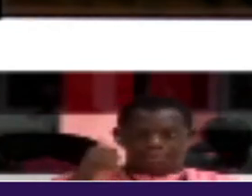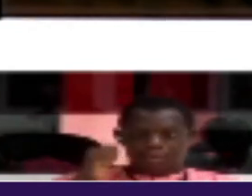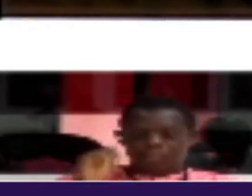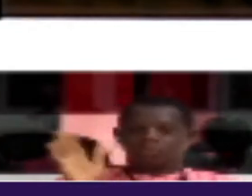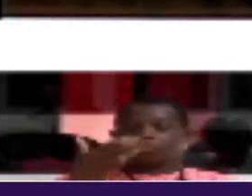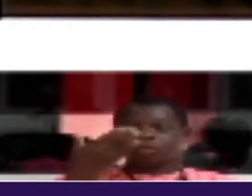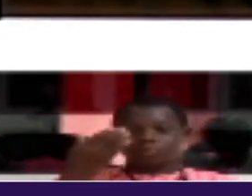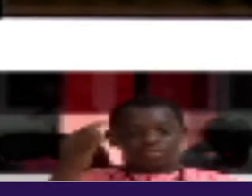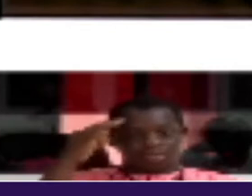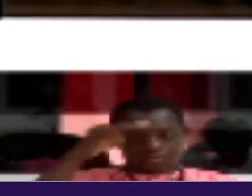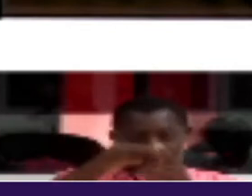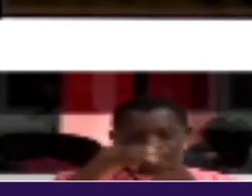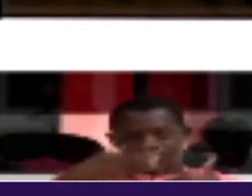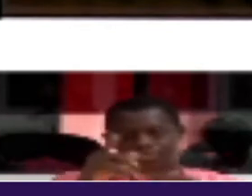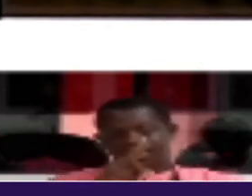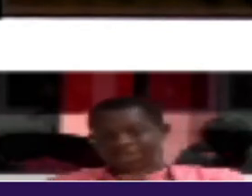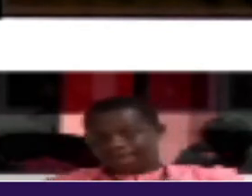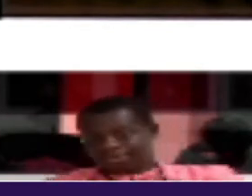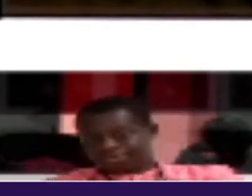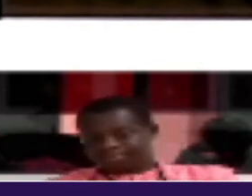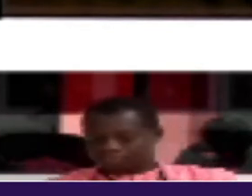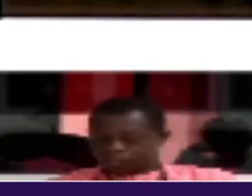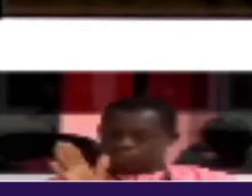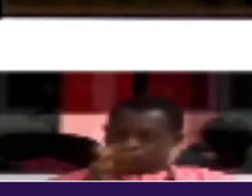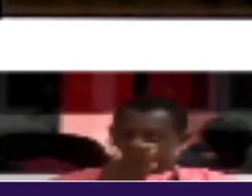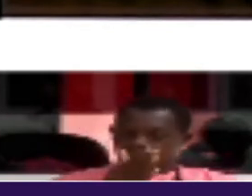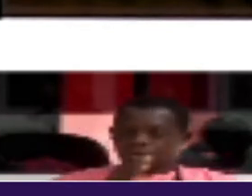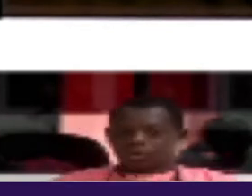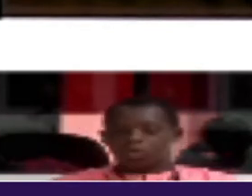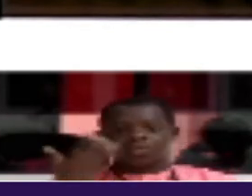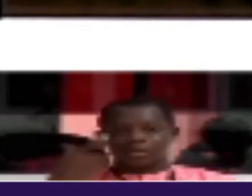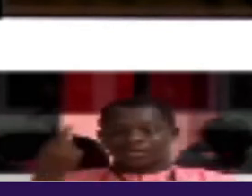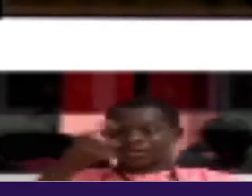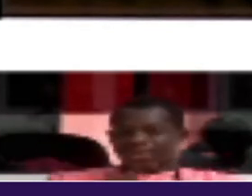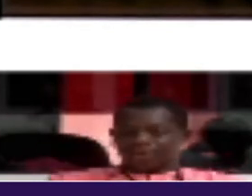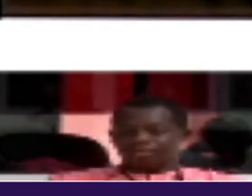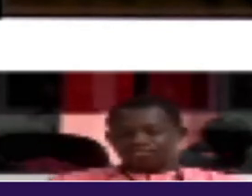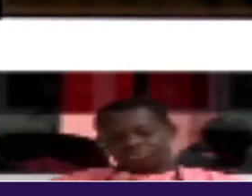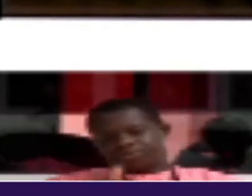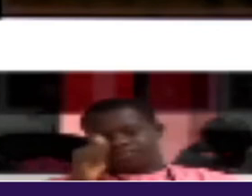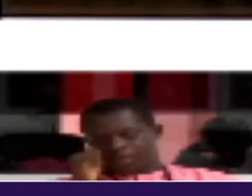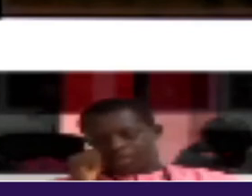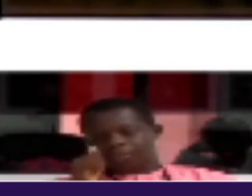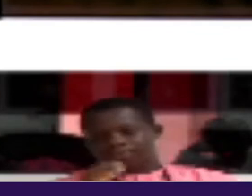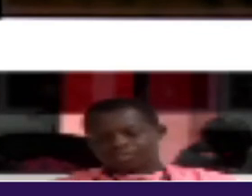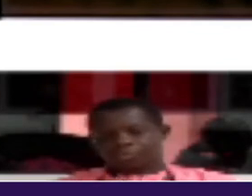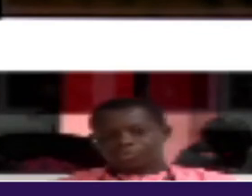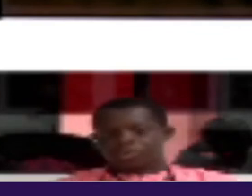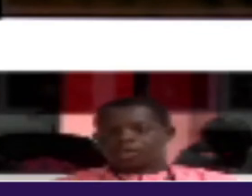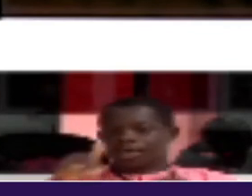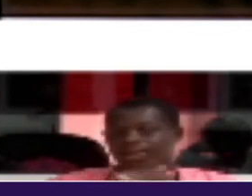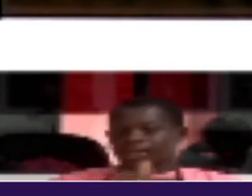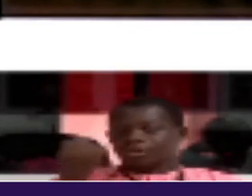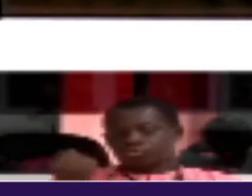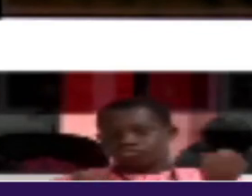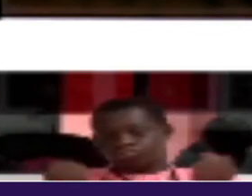Then he give me timings. Then I went. When that time, then I come back. So we boarded a